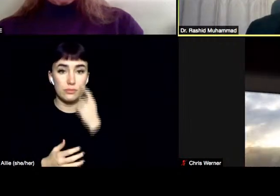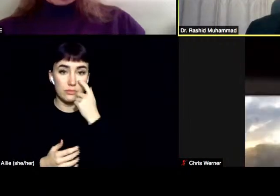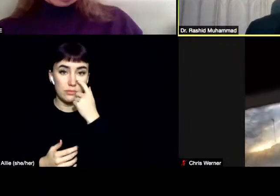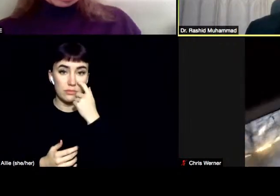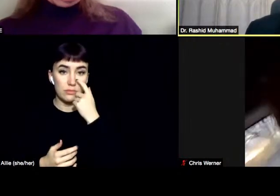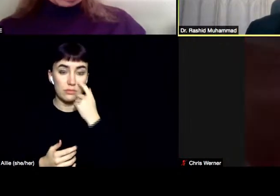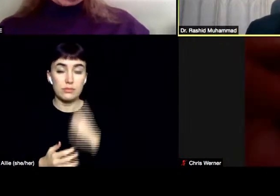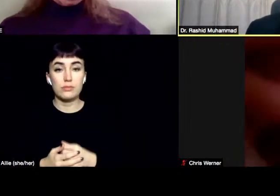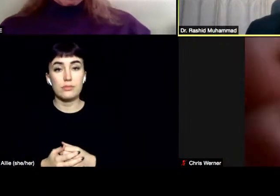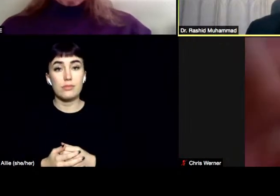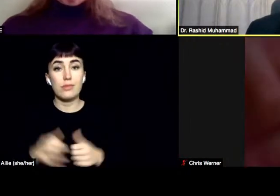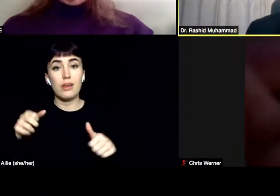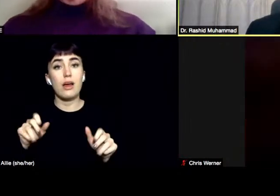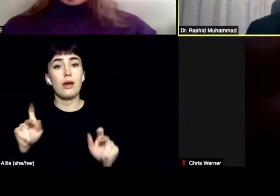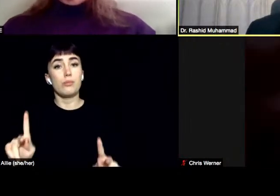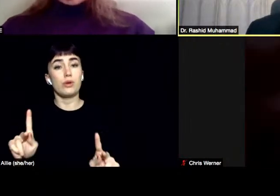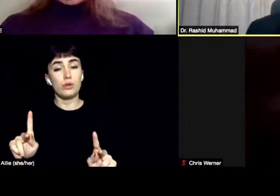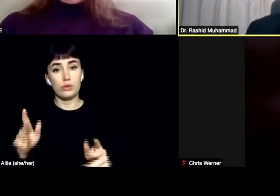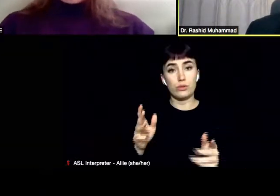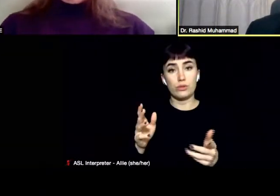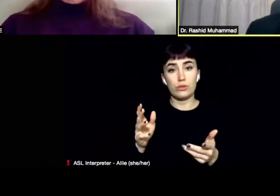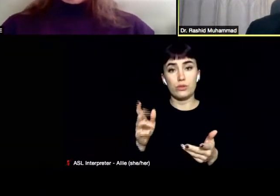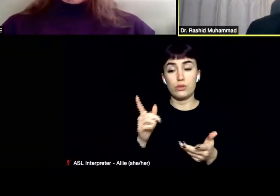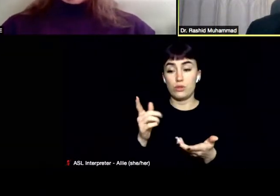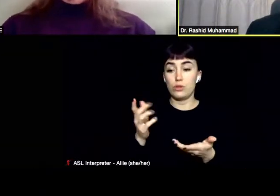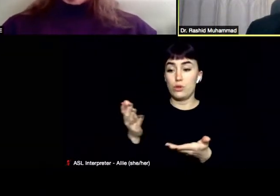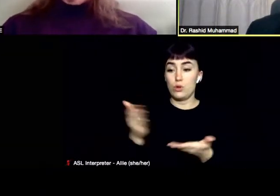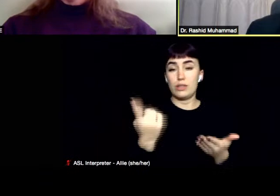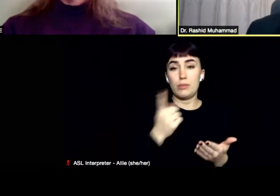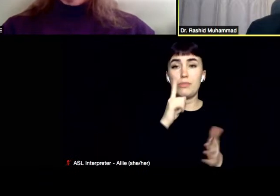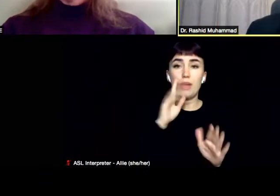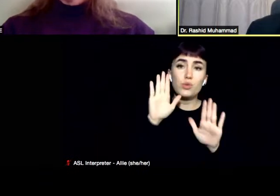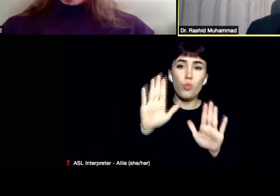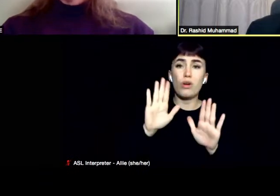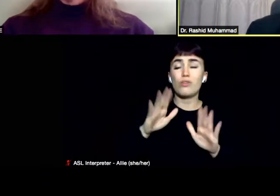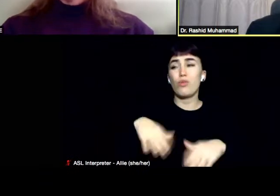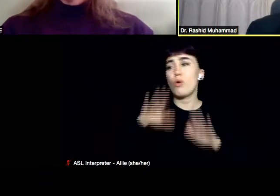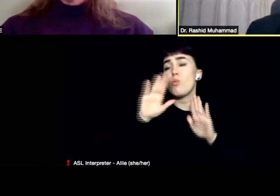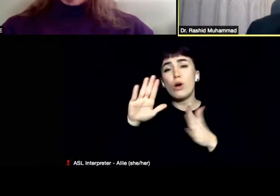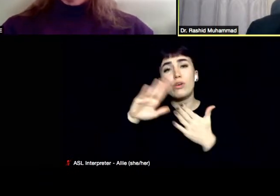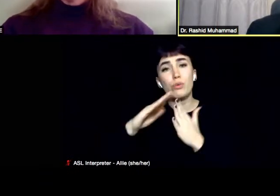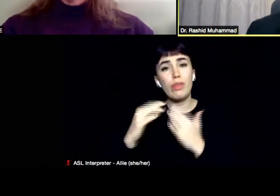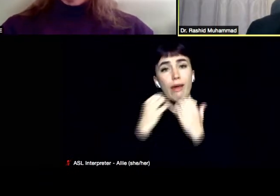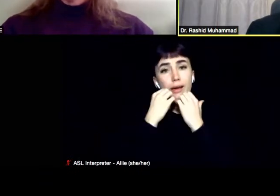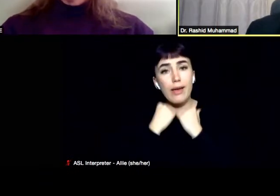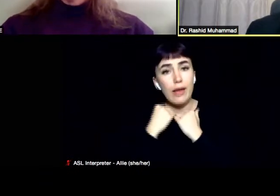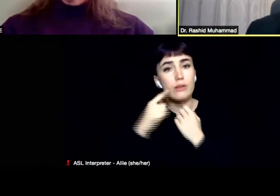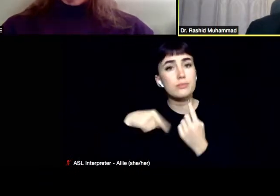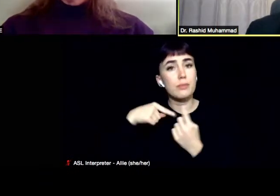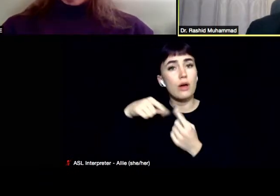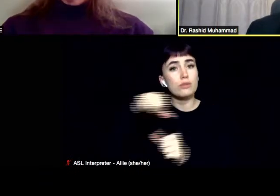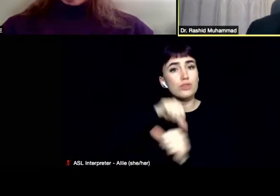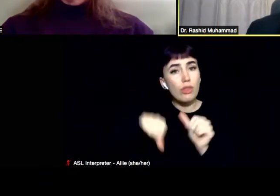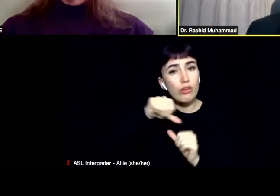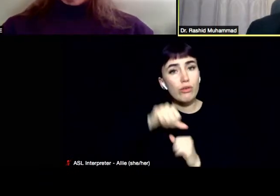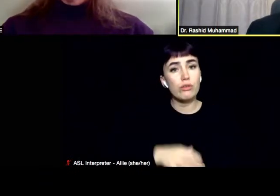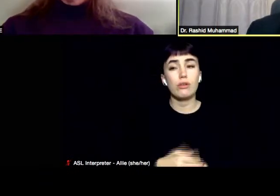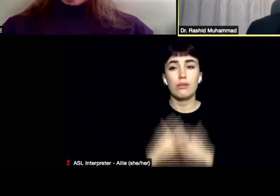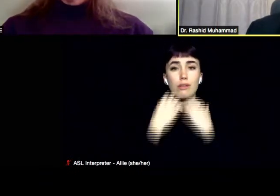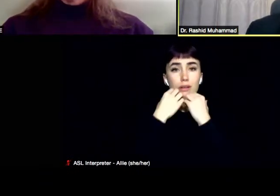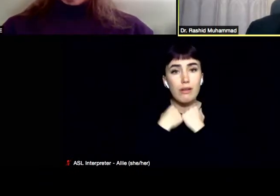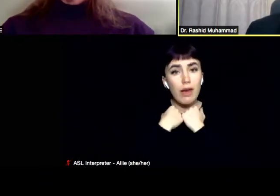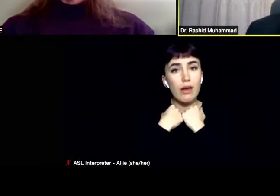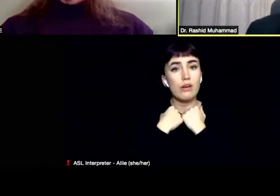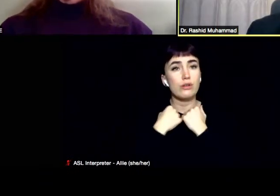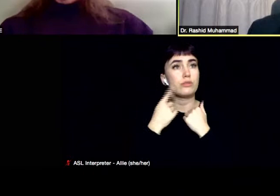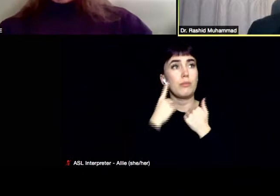opportunity here to take something that is wonderful, a wonderful community that cares about each other and that cares about the